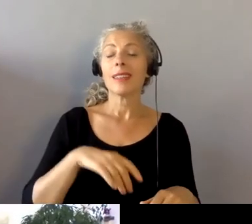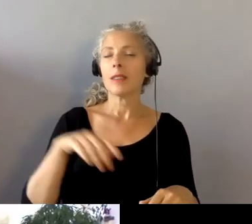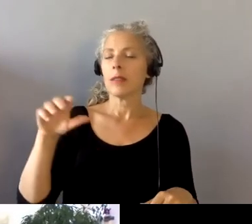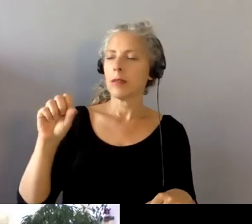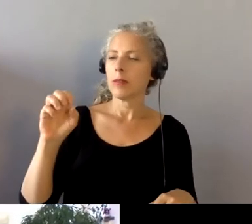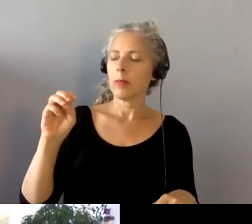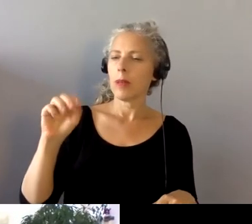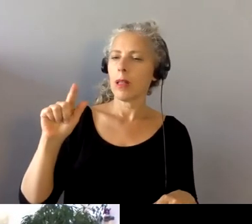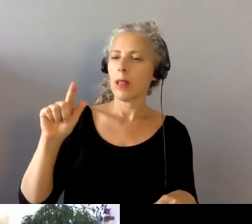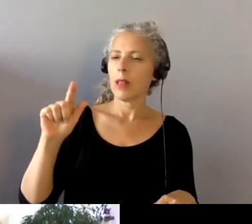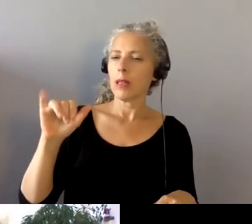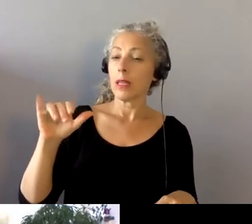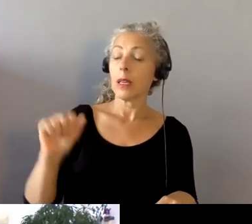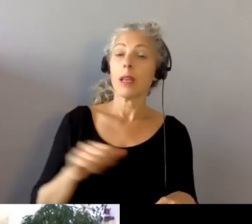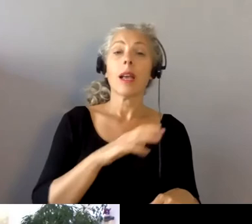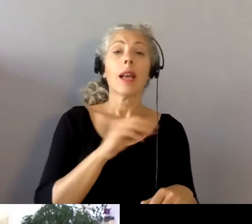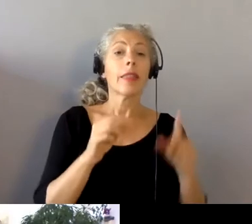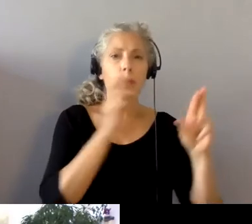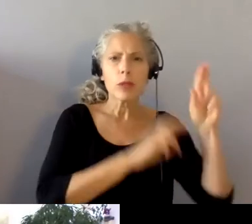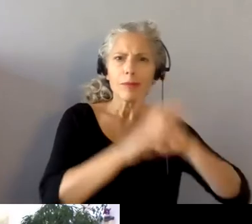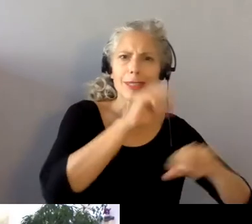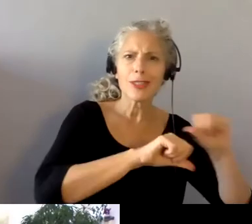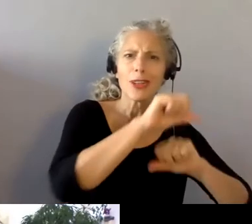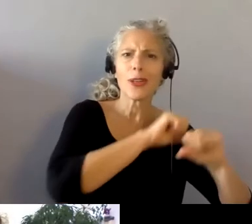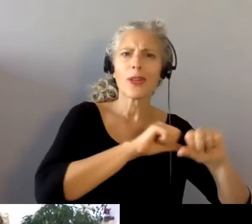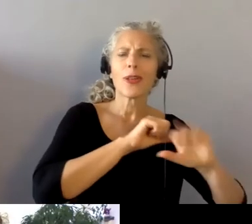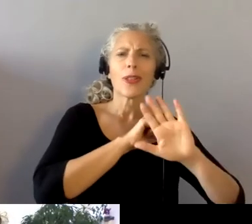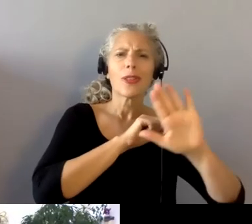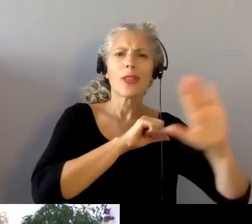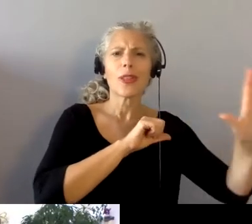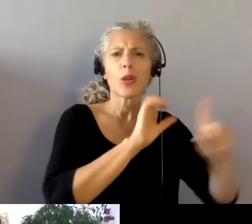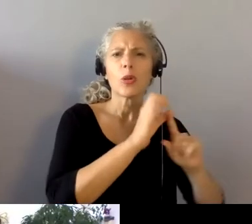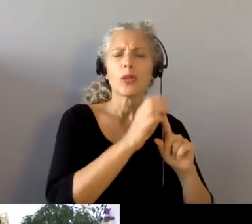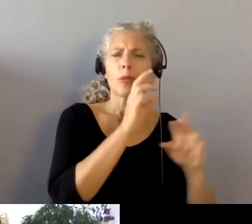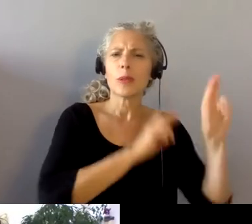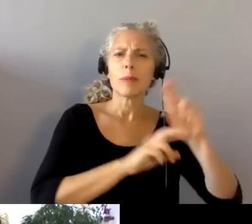everyone approached this, but how respectful everyone was of each other's culture and work